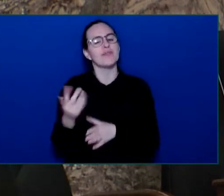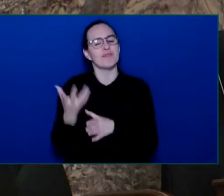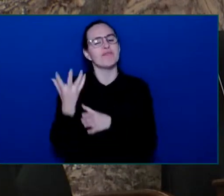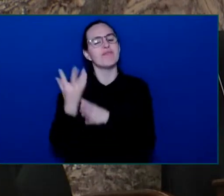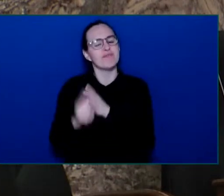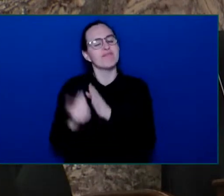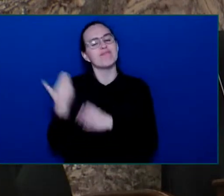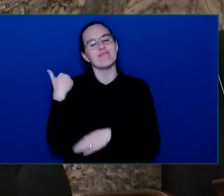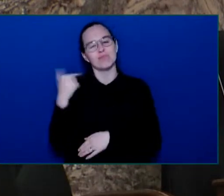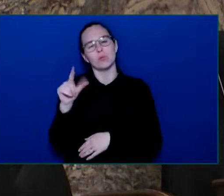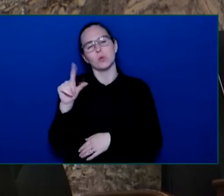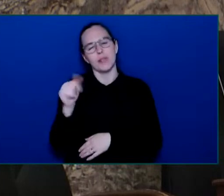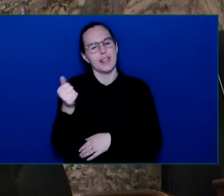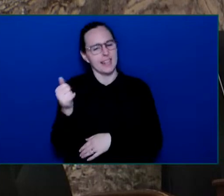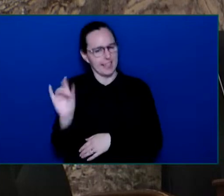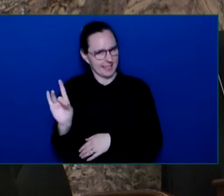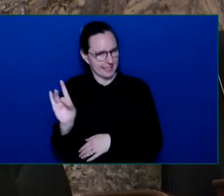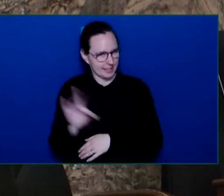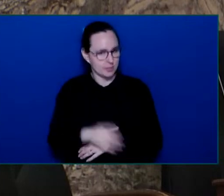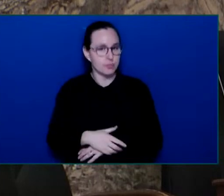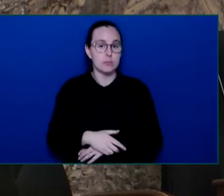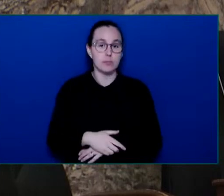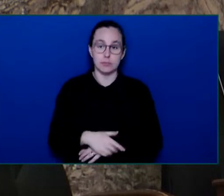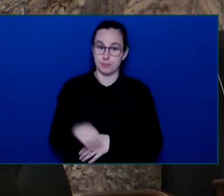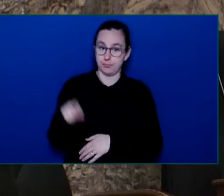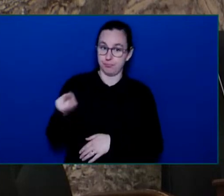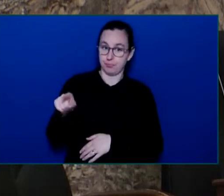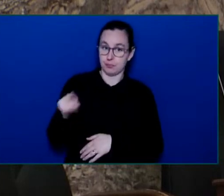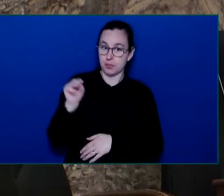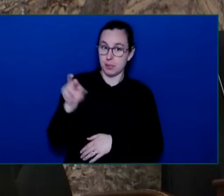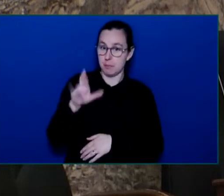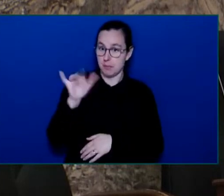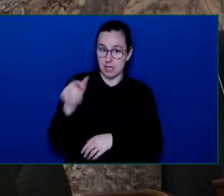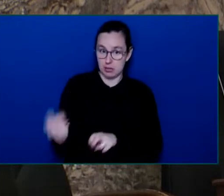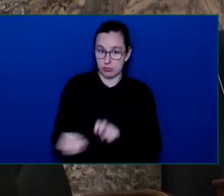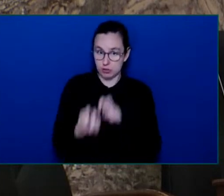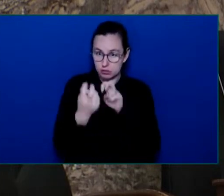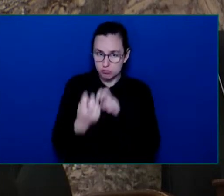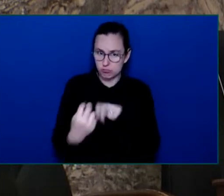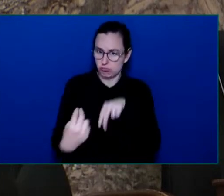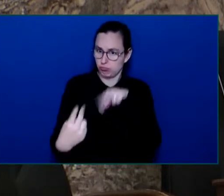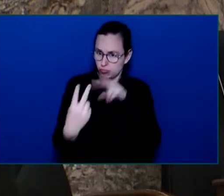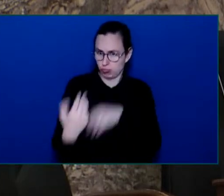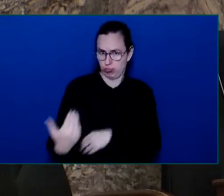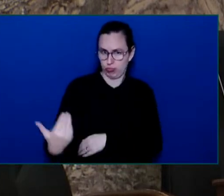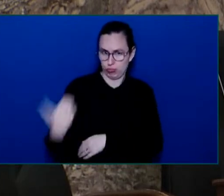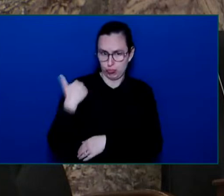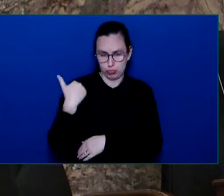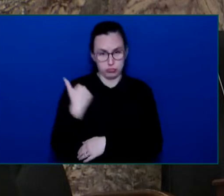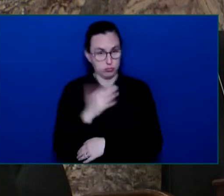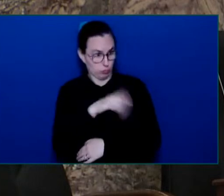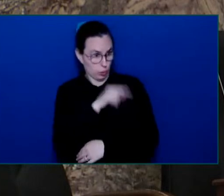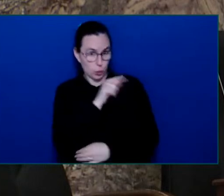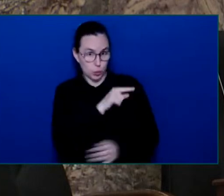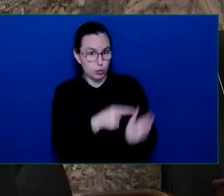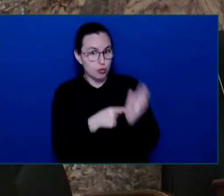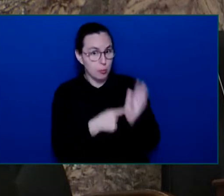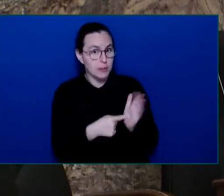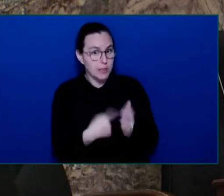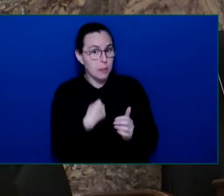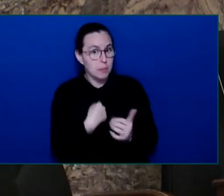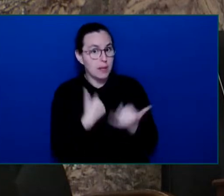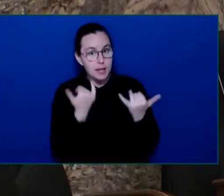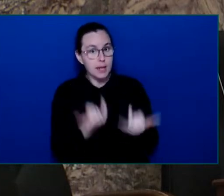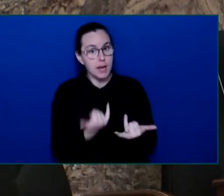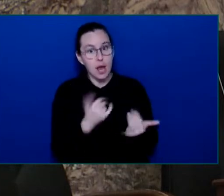"Now that you represent me, you better be representing the farmers and ranchers in this area, the same people that